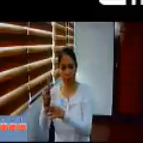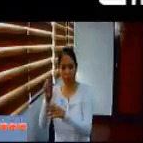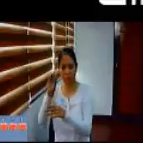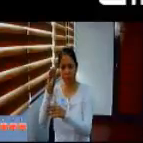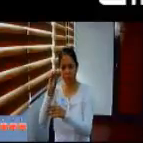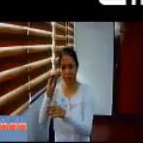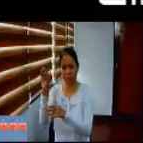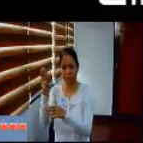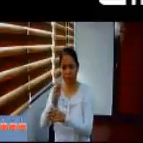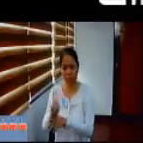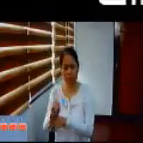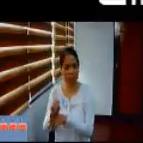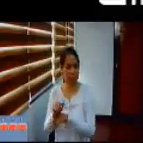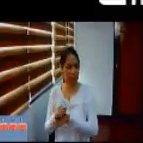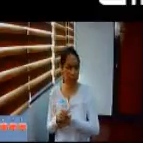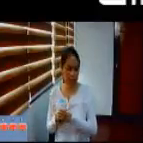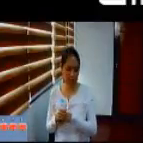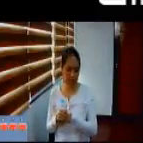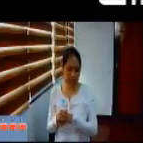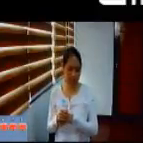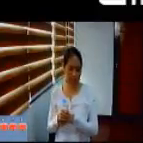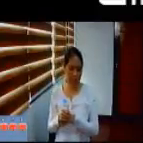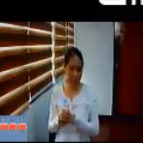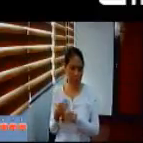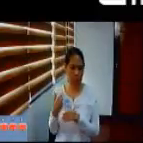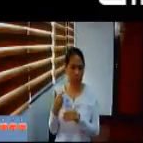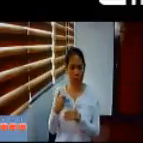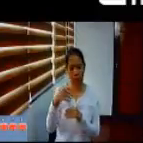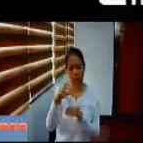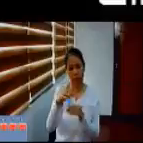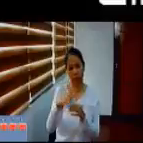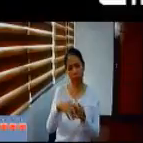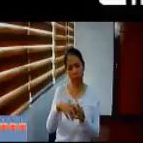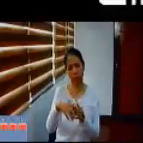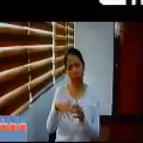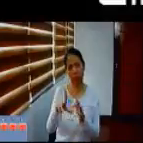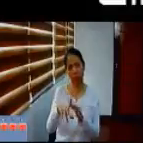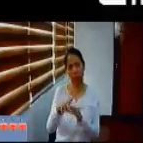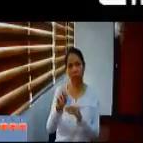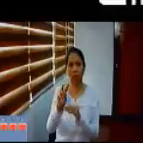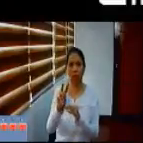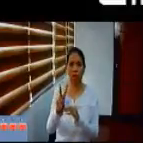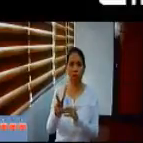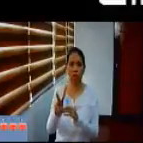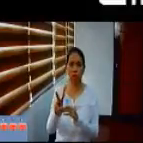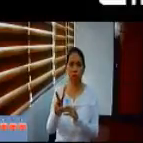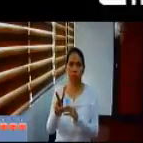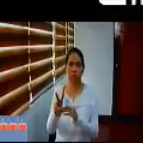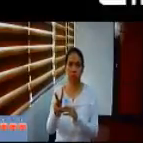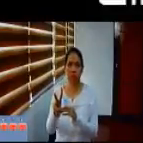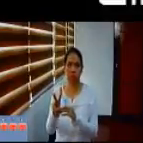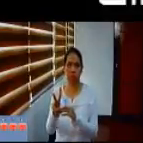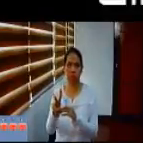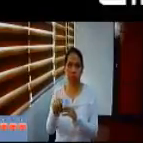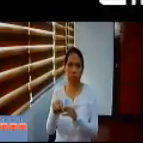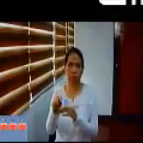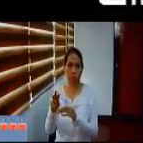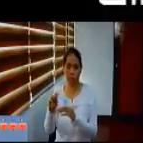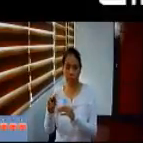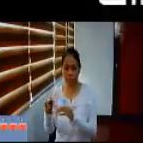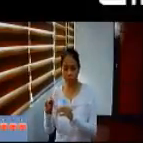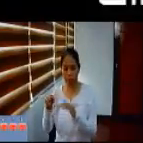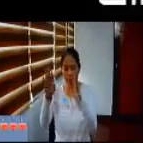There will be more dry days of less than 2.5 millimeter rainfall. And that is indeed already